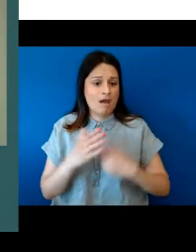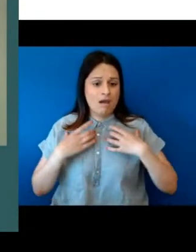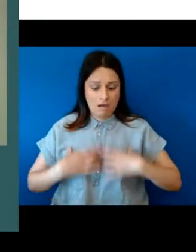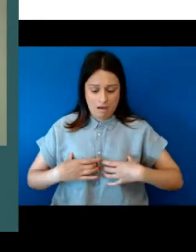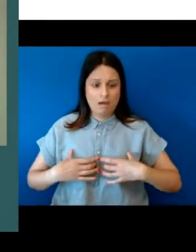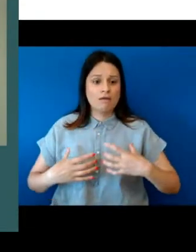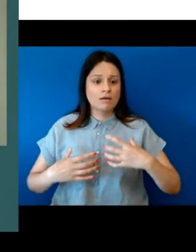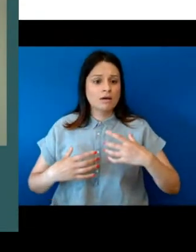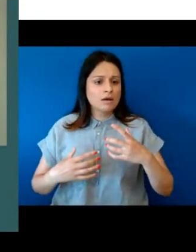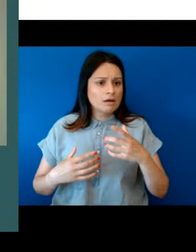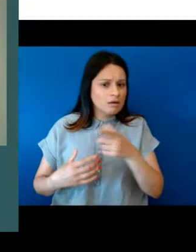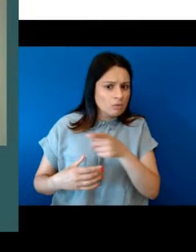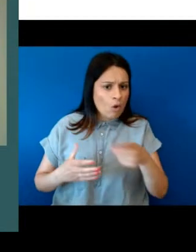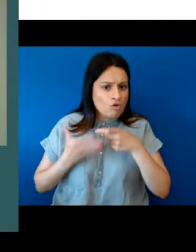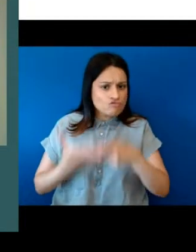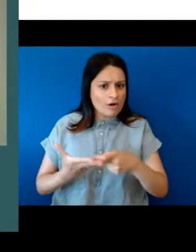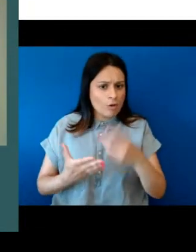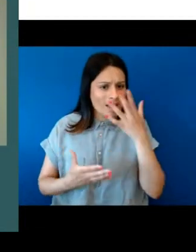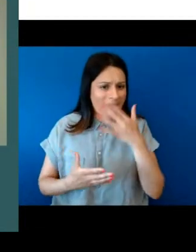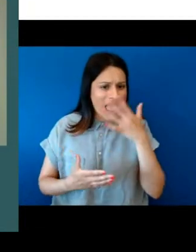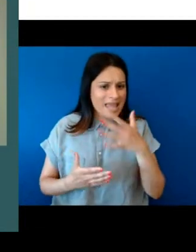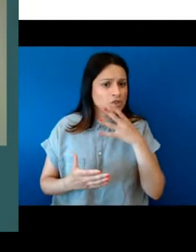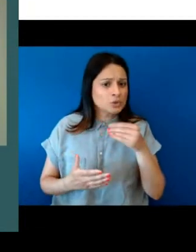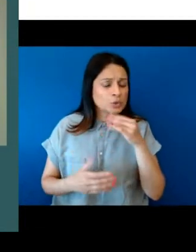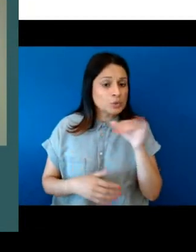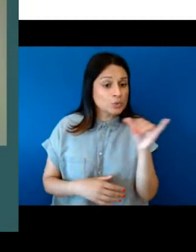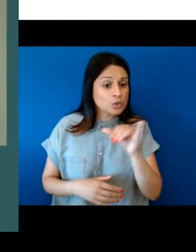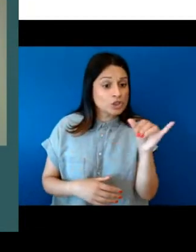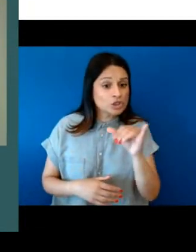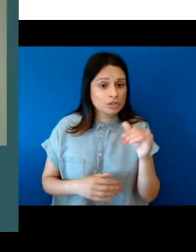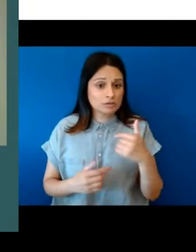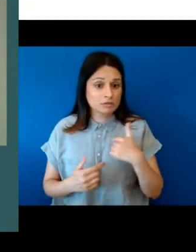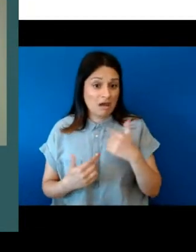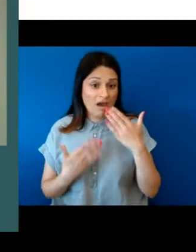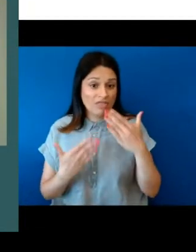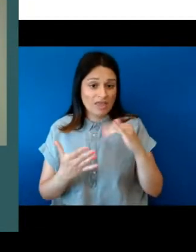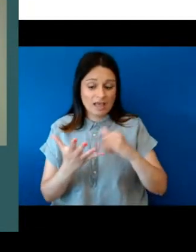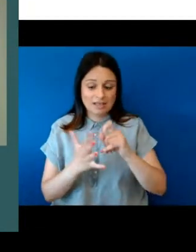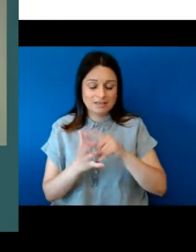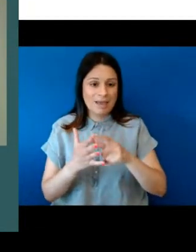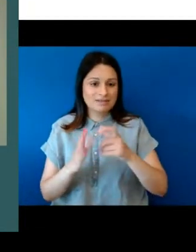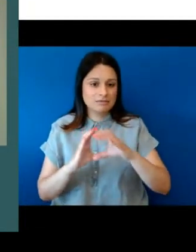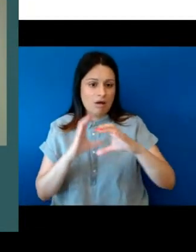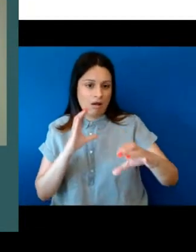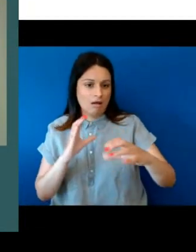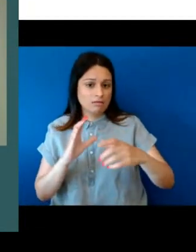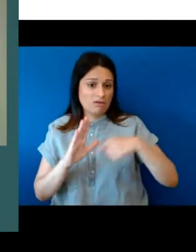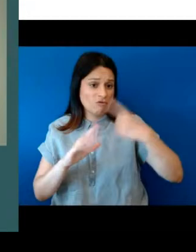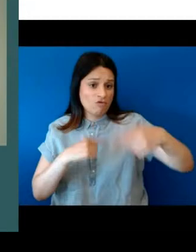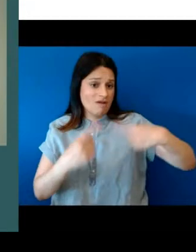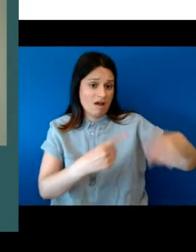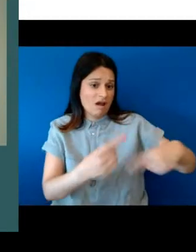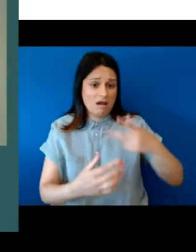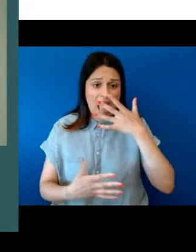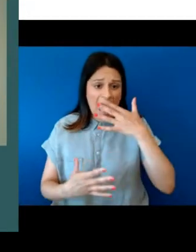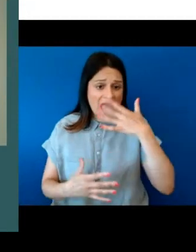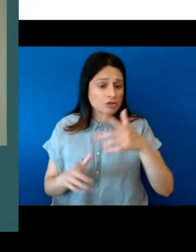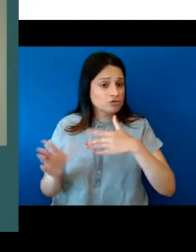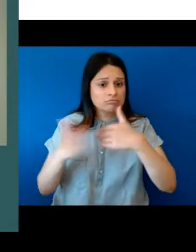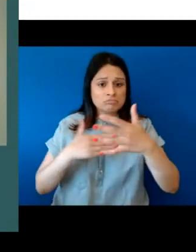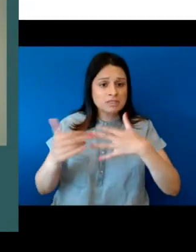these? So I would recommend using a spacer forever. So regardless of what age you are, I think we know